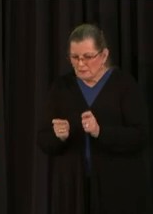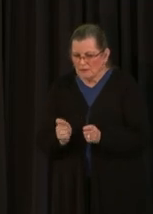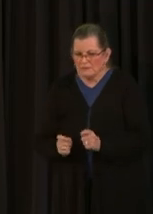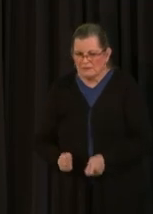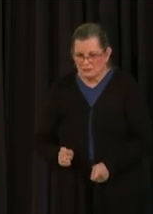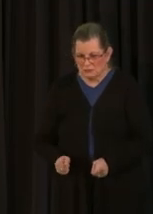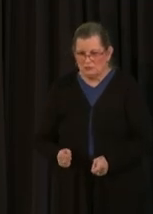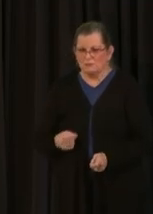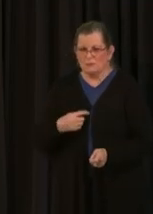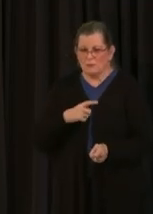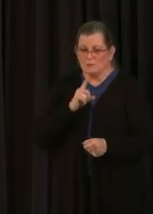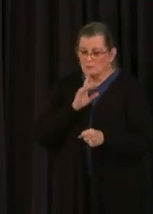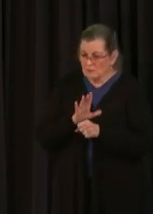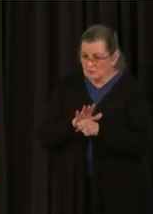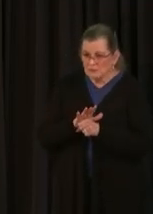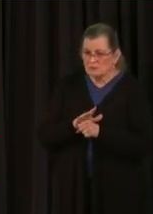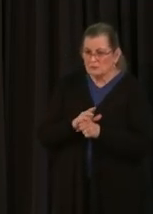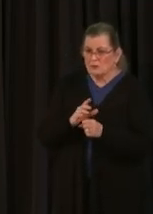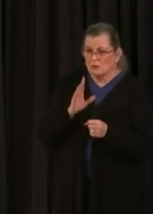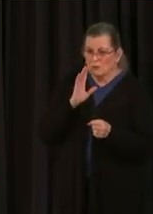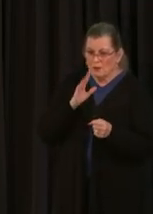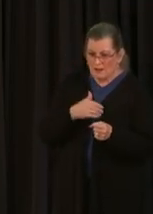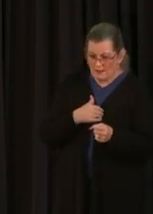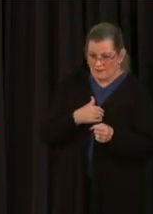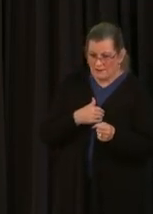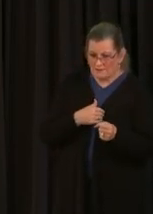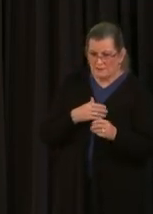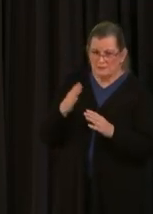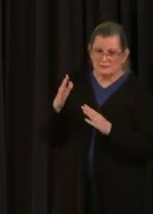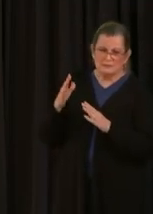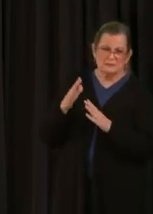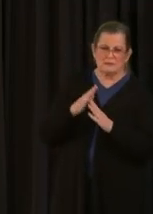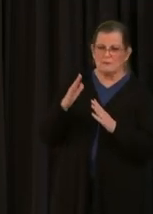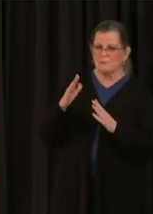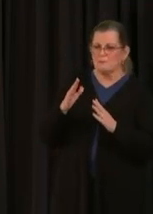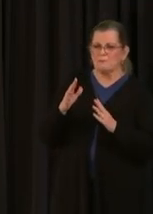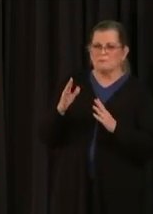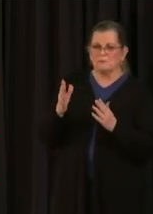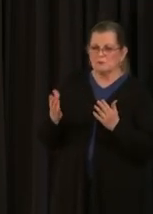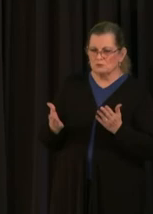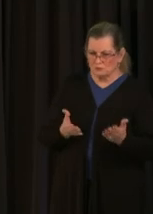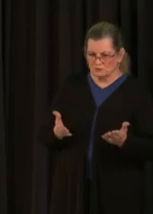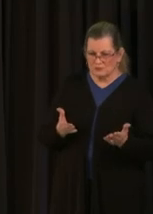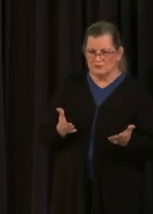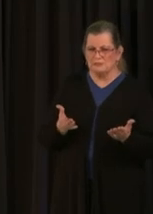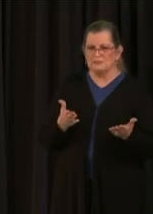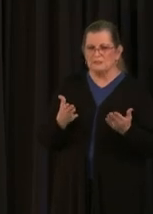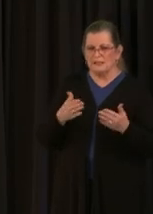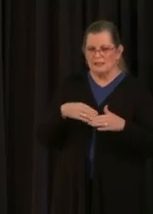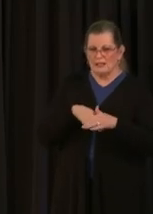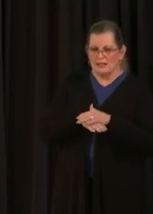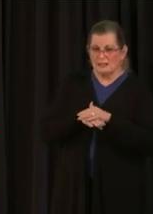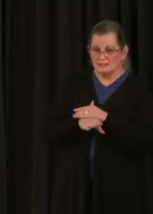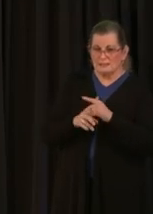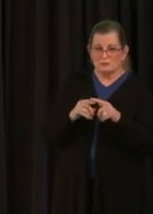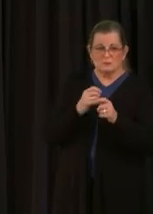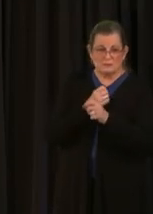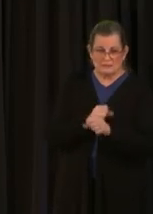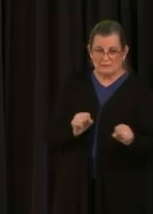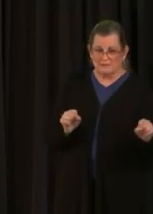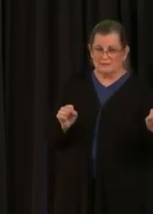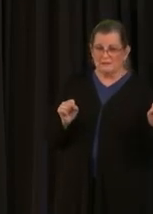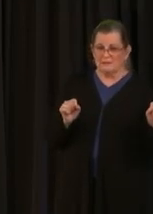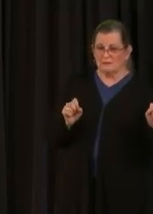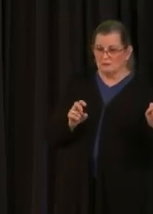students. And we may want to have Metro speak to Metro buses as well, because I believe the infrastructure currently